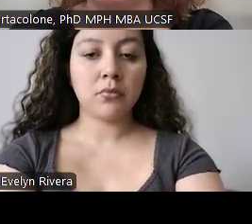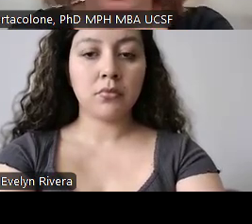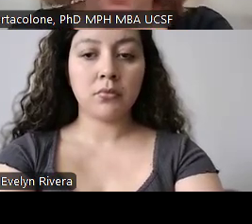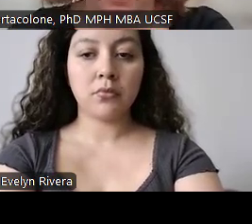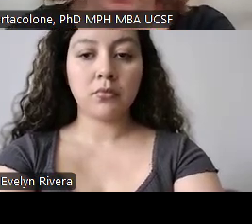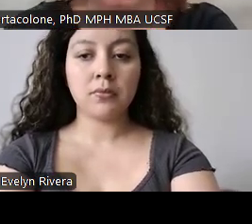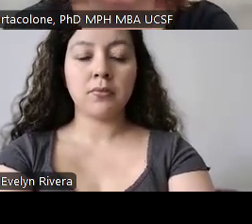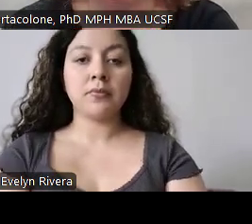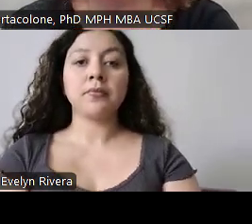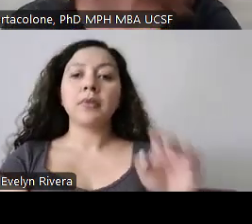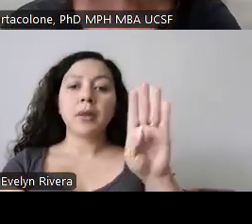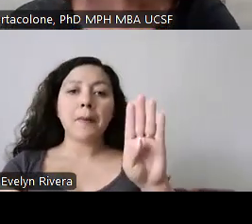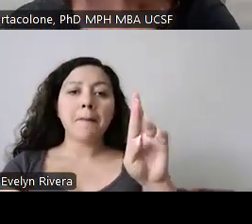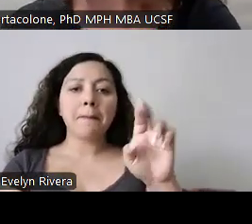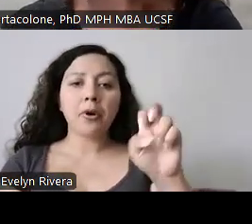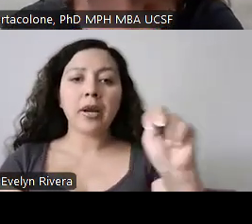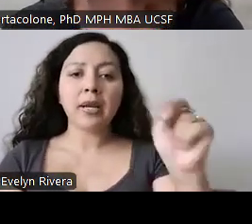Brian, I think you need to unmute the room.